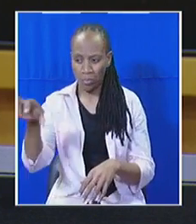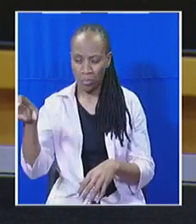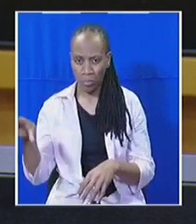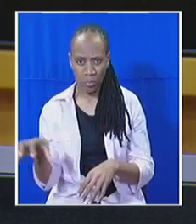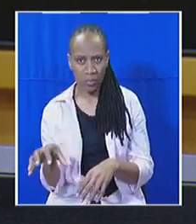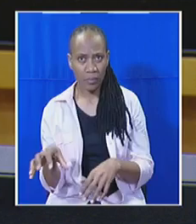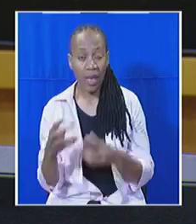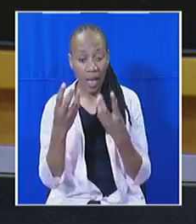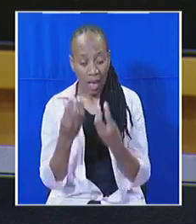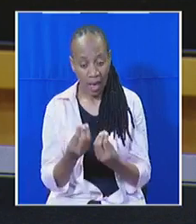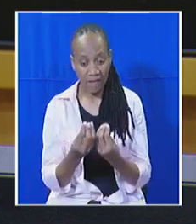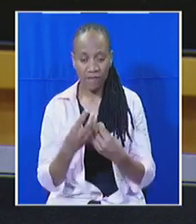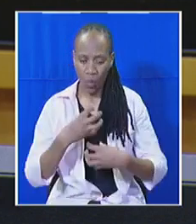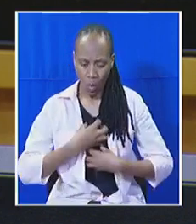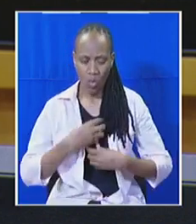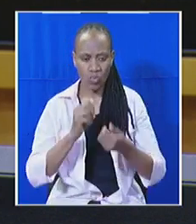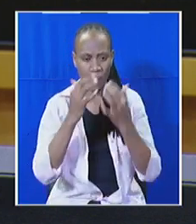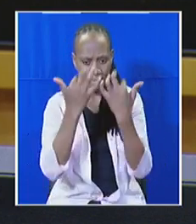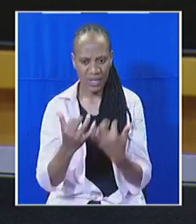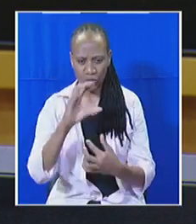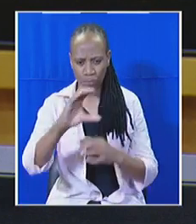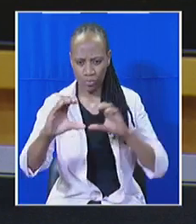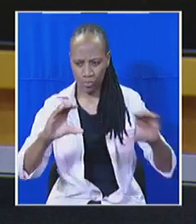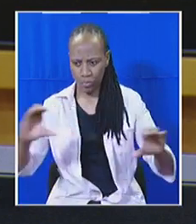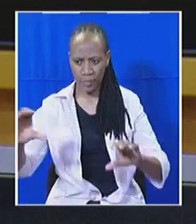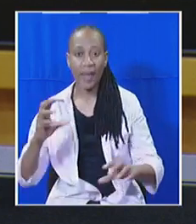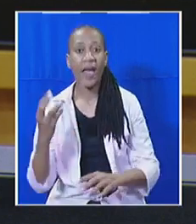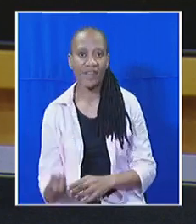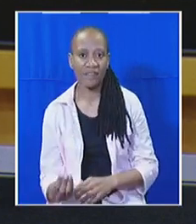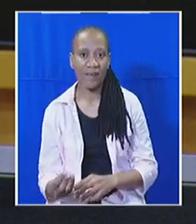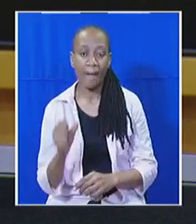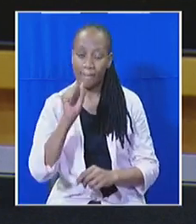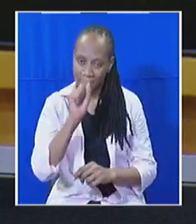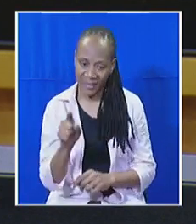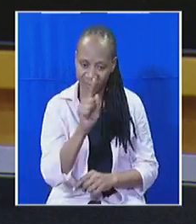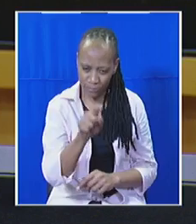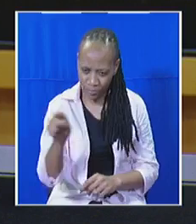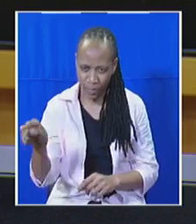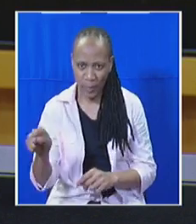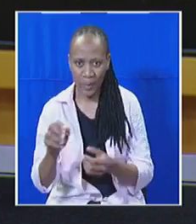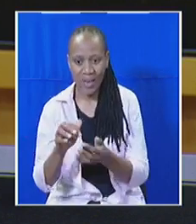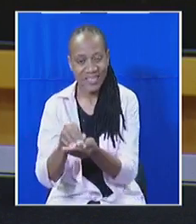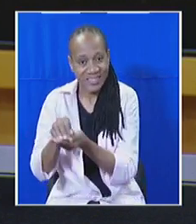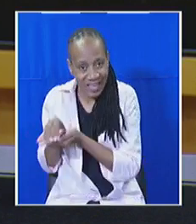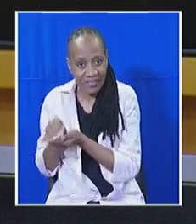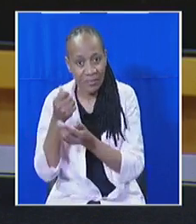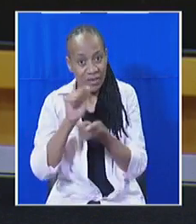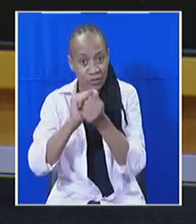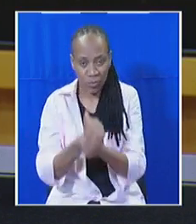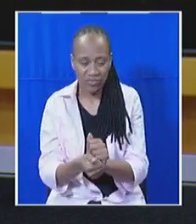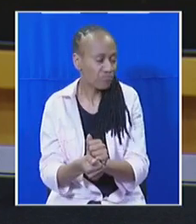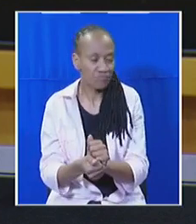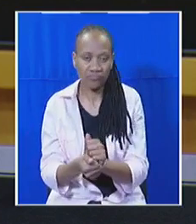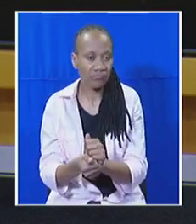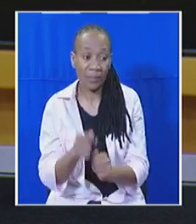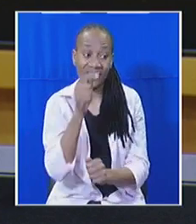own financial setup, do not allocate money for sport. And we have called for that to actually happen. It's only Gauteng